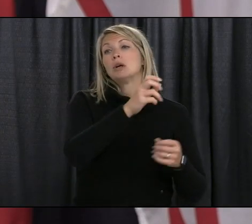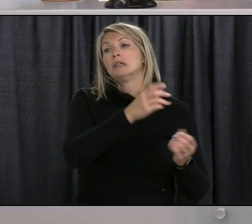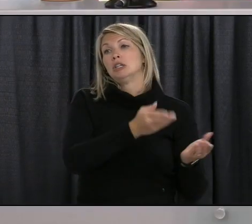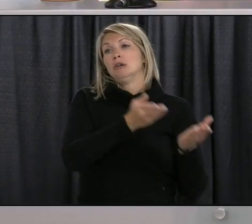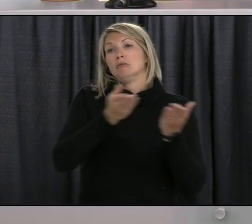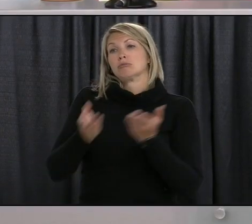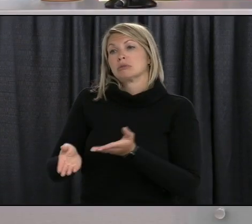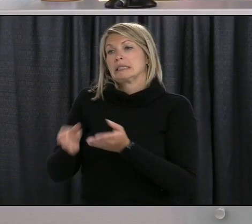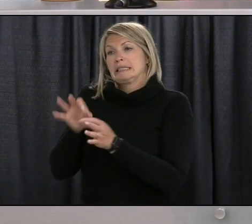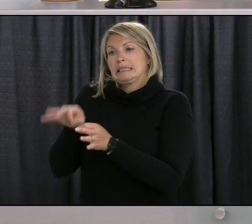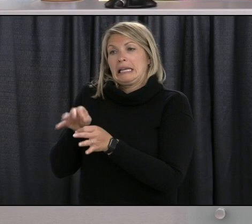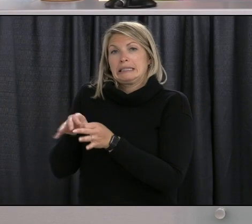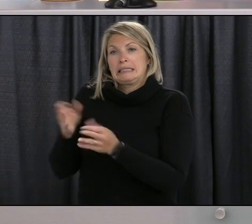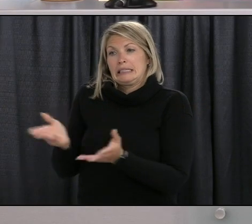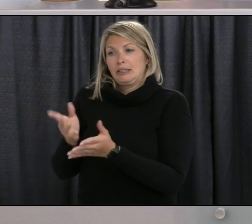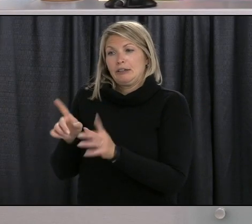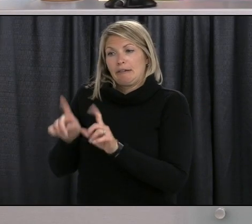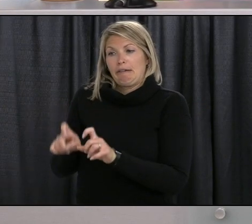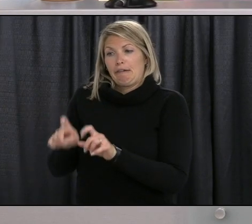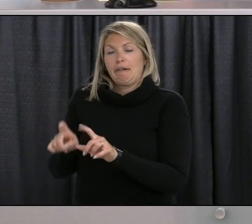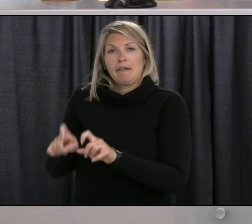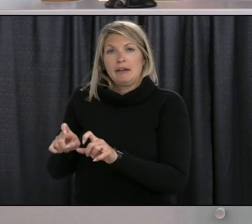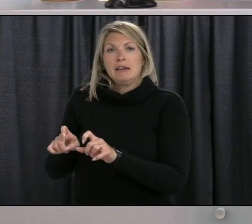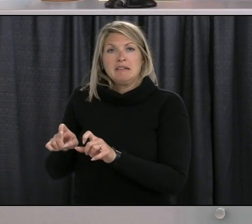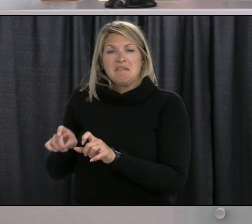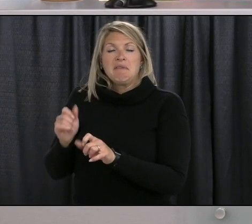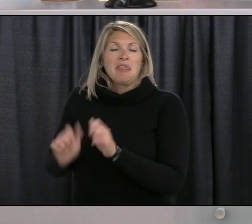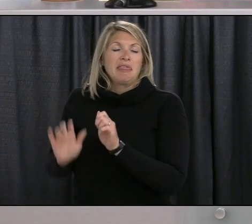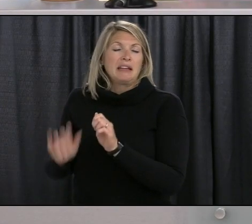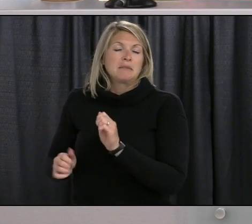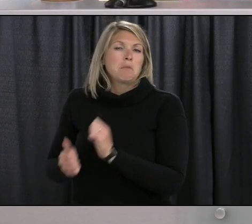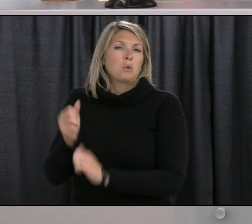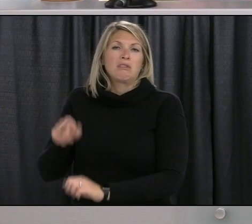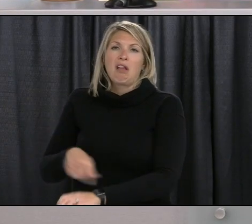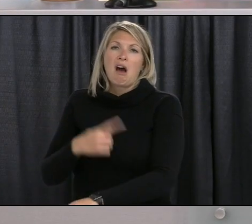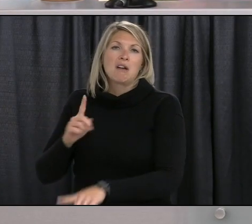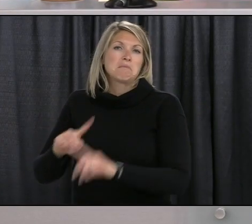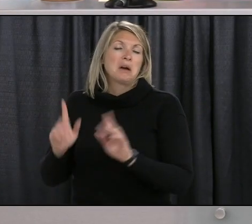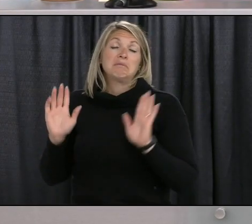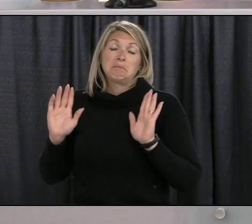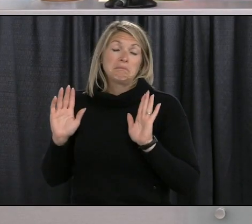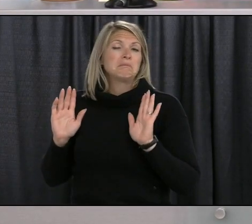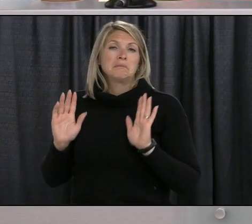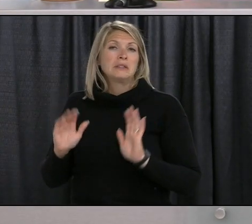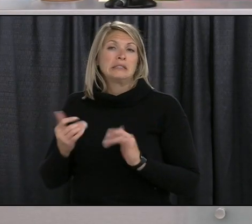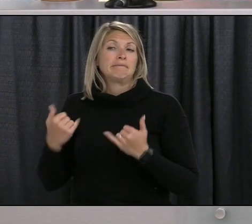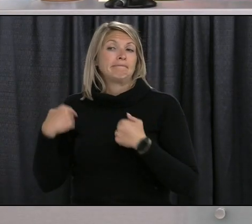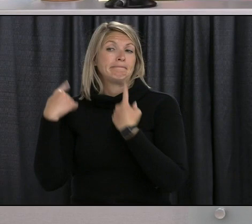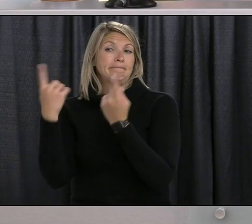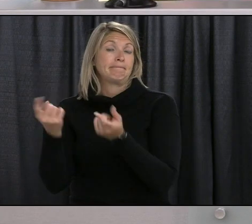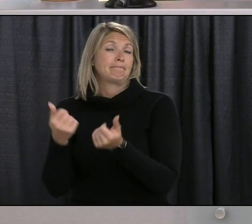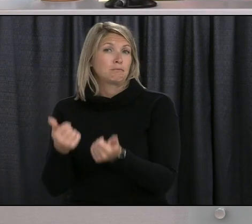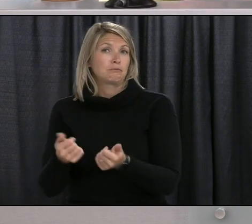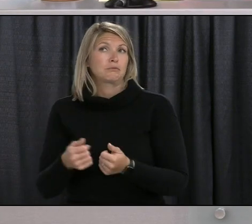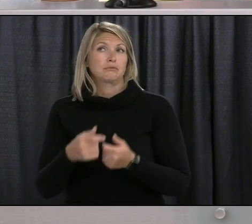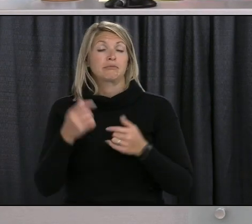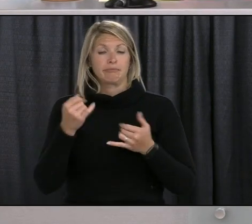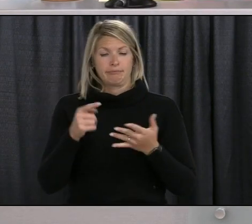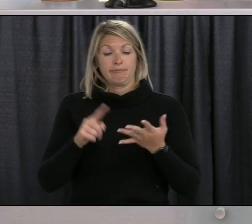Okay, thank you. Do you have any further questions, Peter? No, that's great, thank you. Okay, Linda